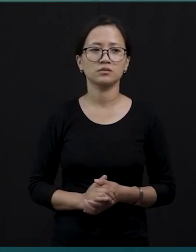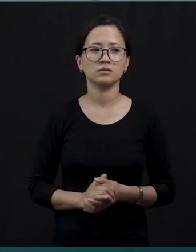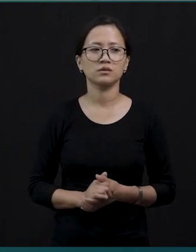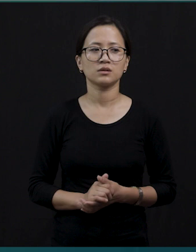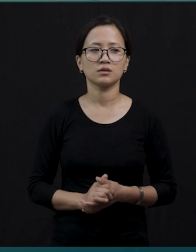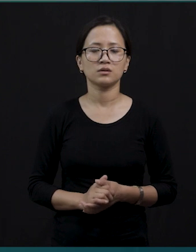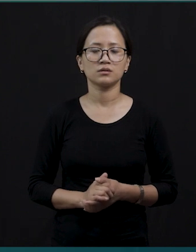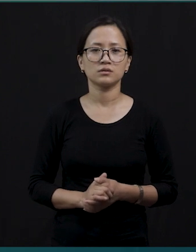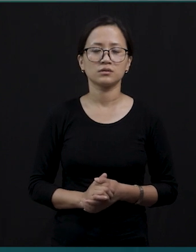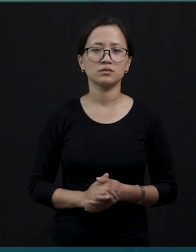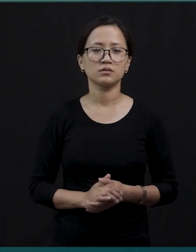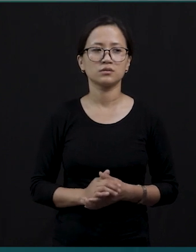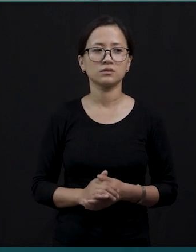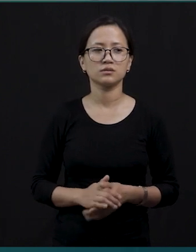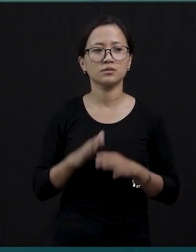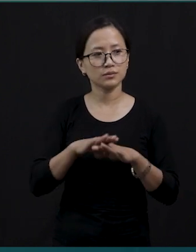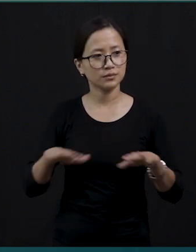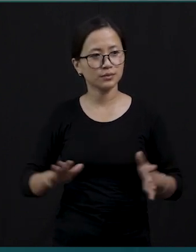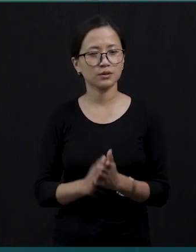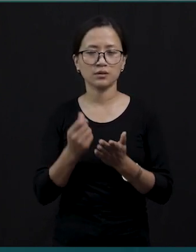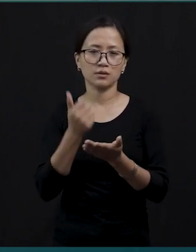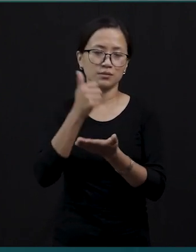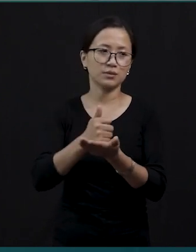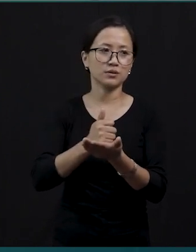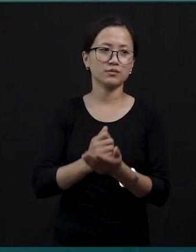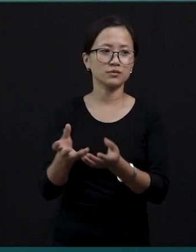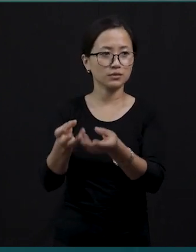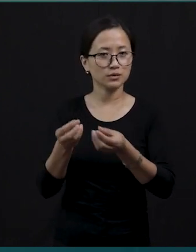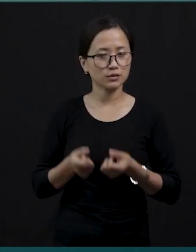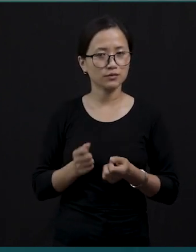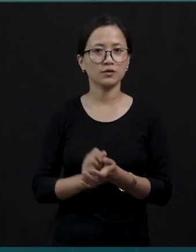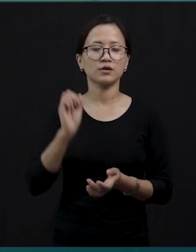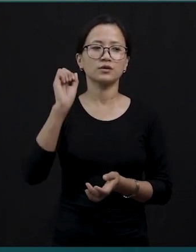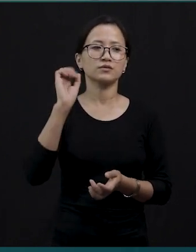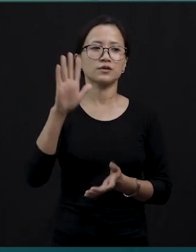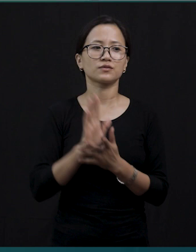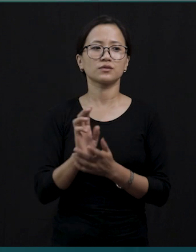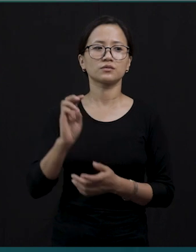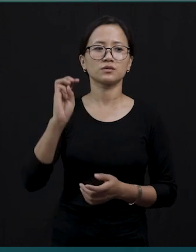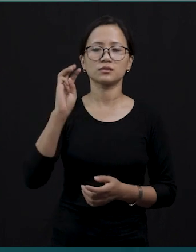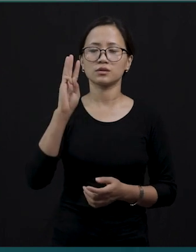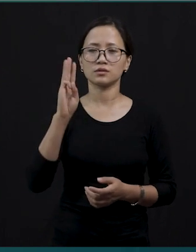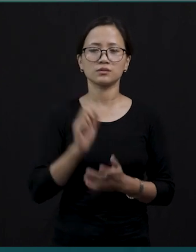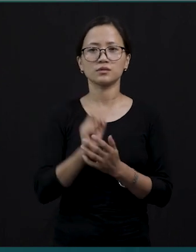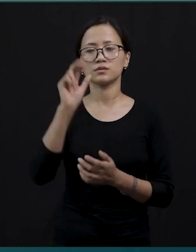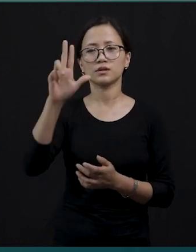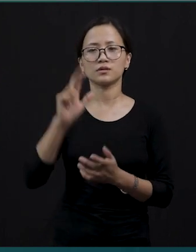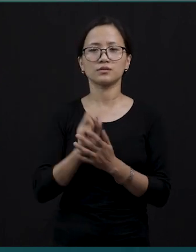That is, the student bank receive how much rupees, students?